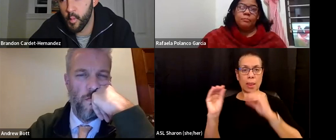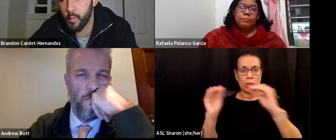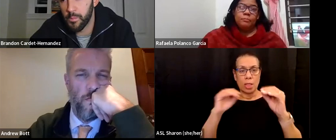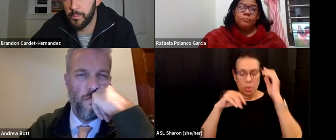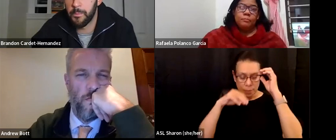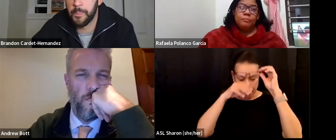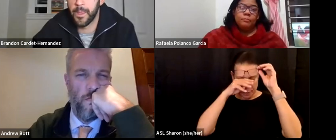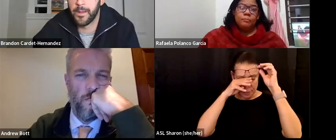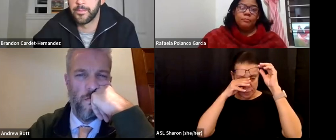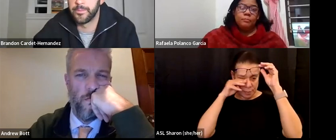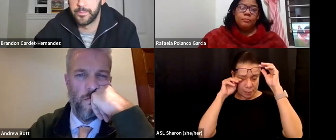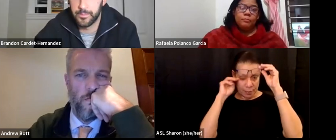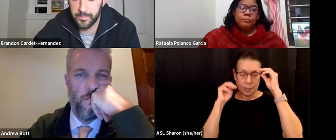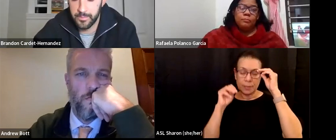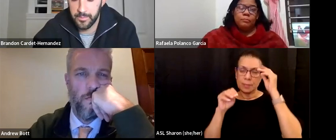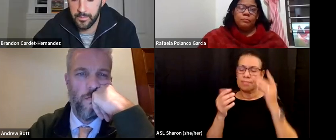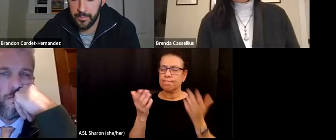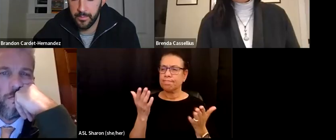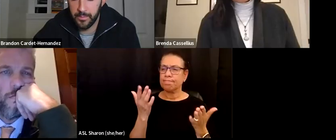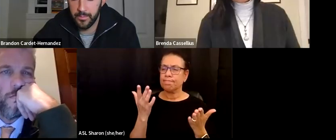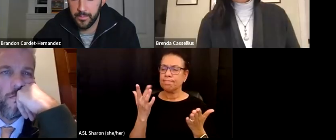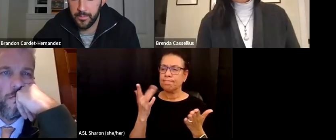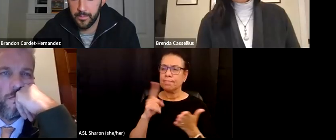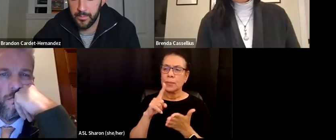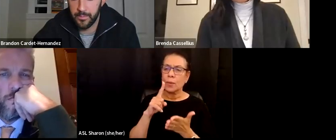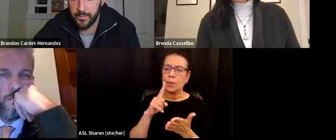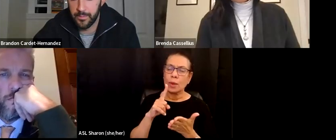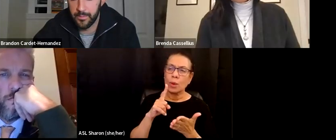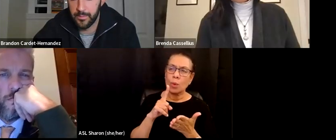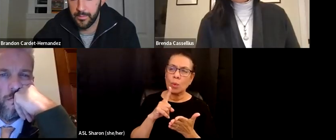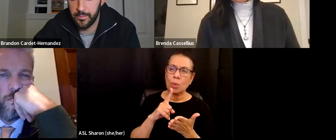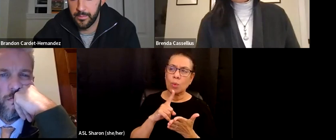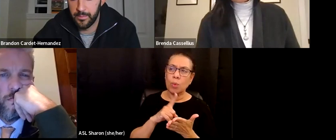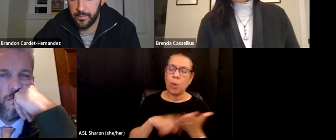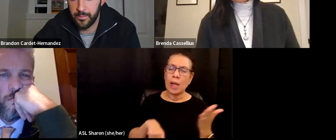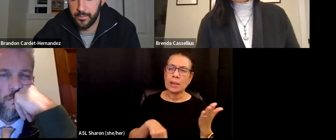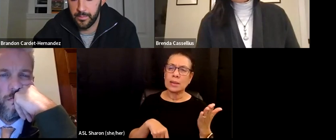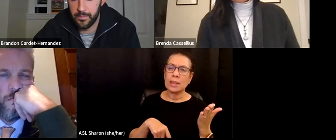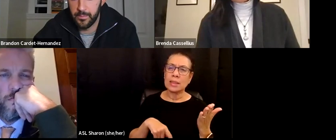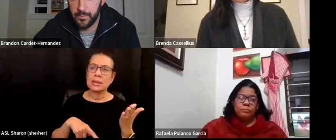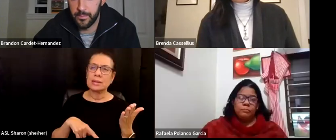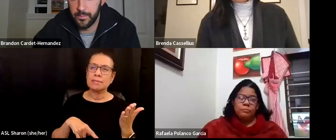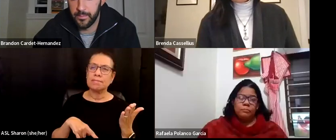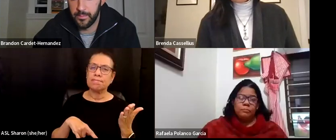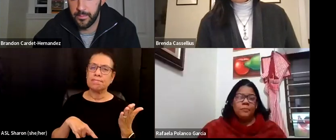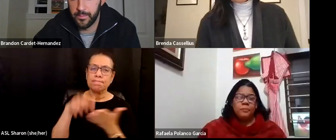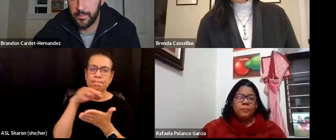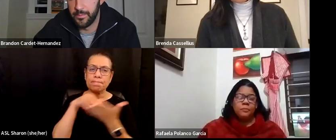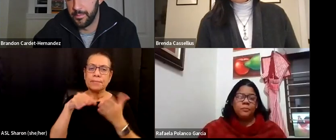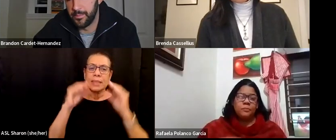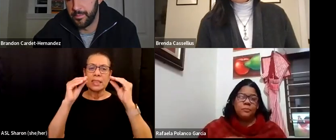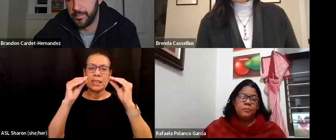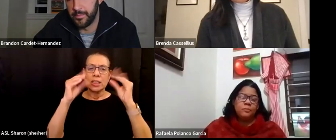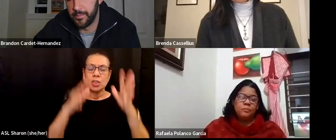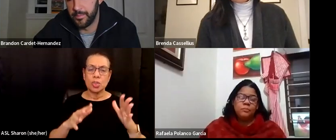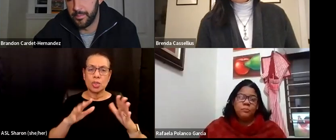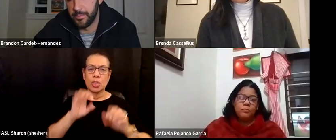shed a little bit of light on just what does the rigor of teacher evaluation look like um obviously uh